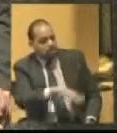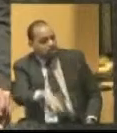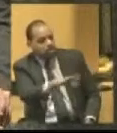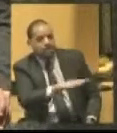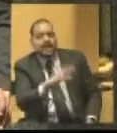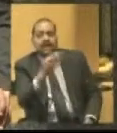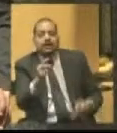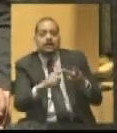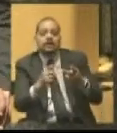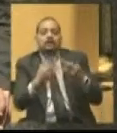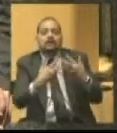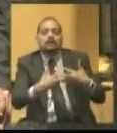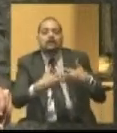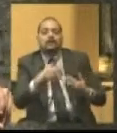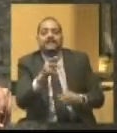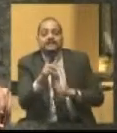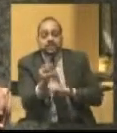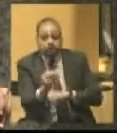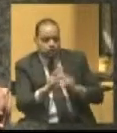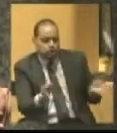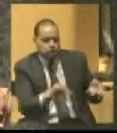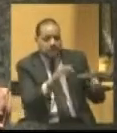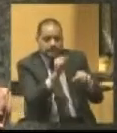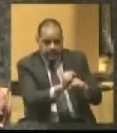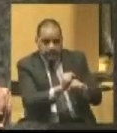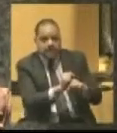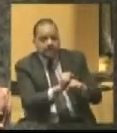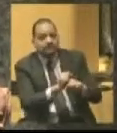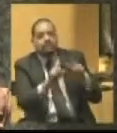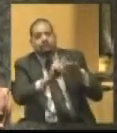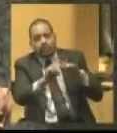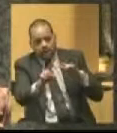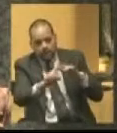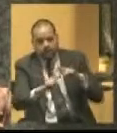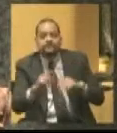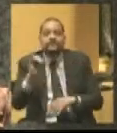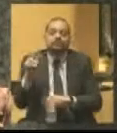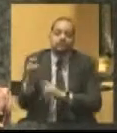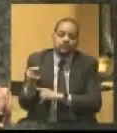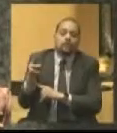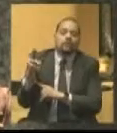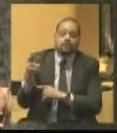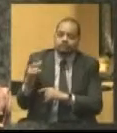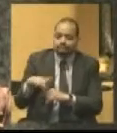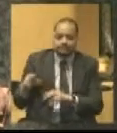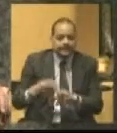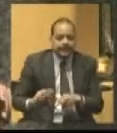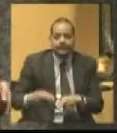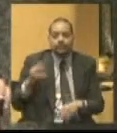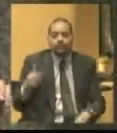James Ayres was one of those agents, and his remarkable diary gives us a vivid account of just how enticement worked on the